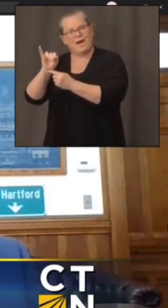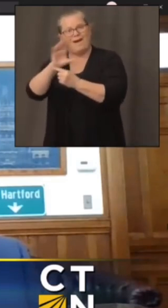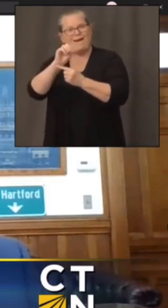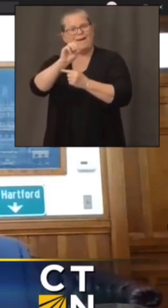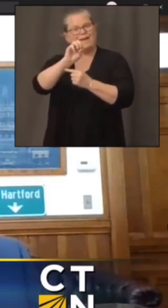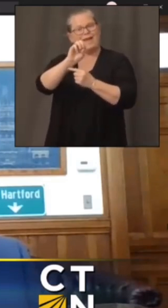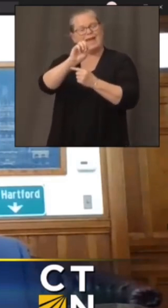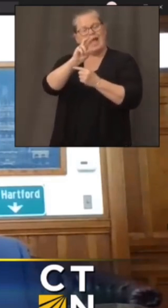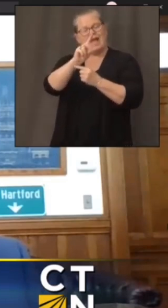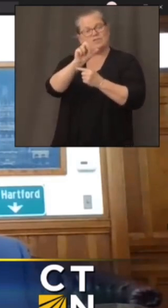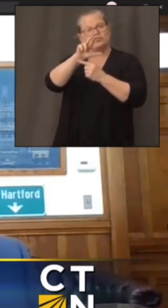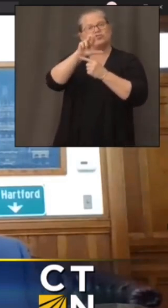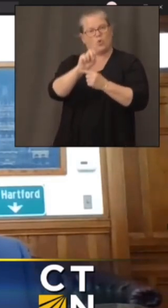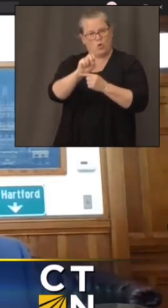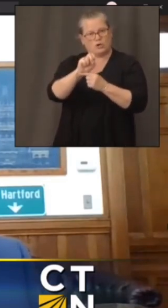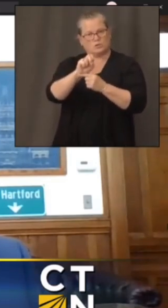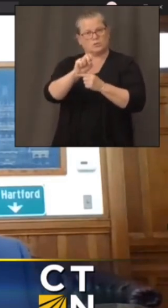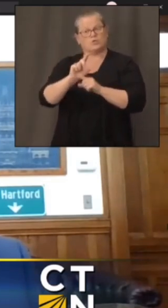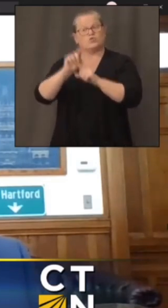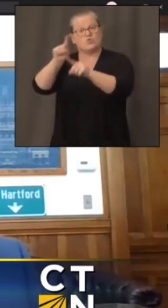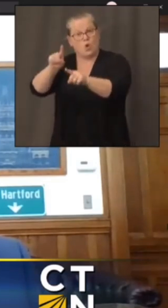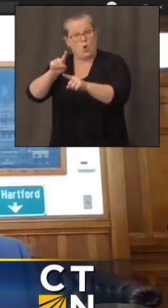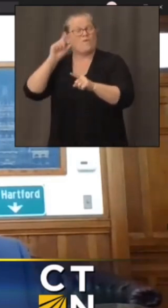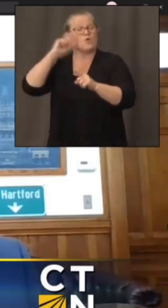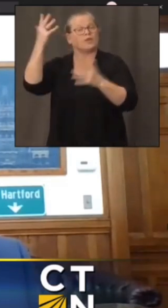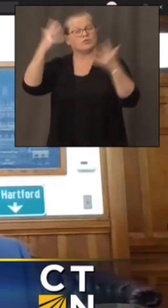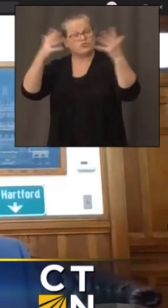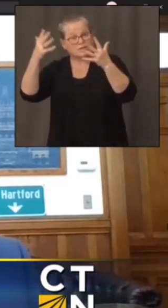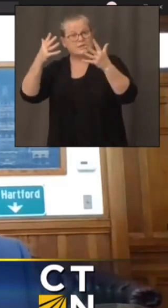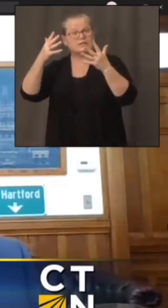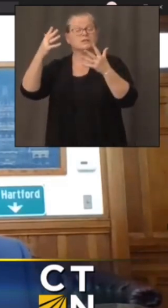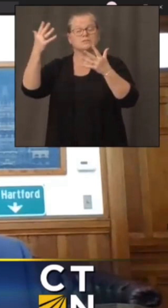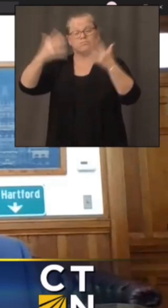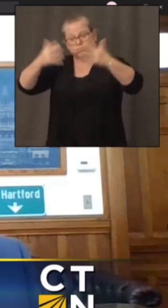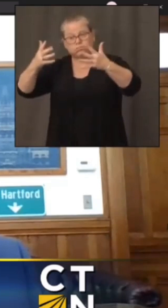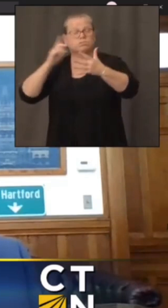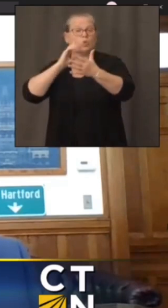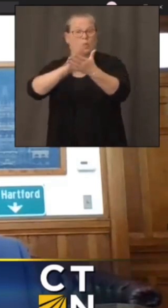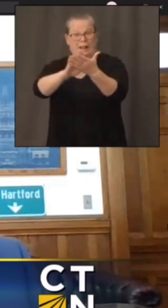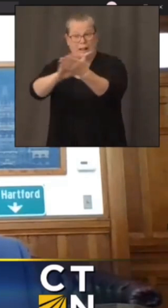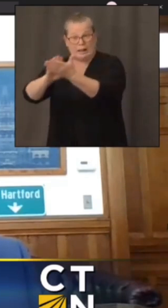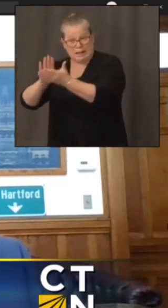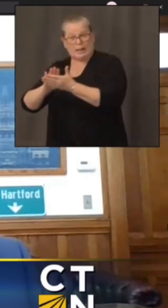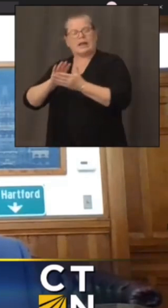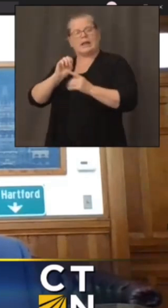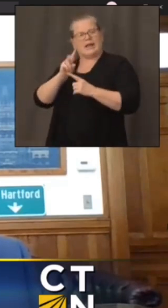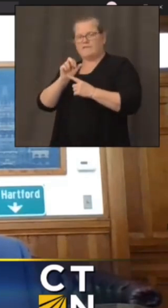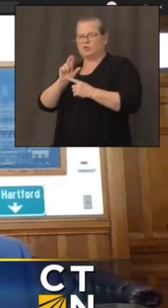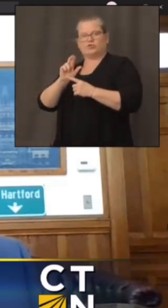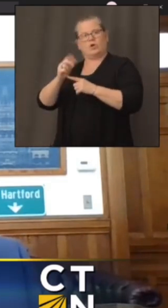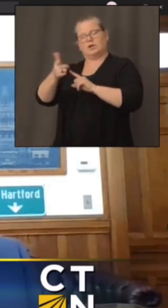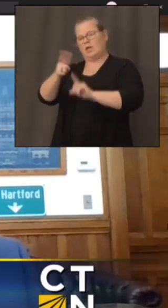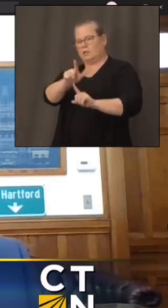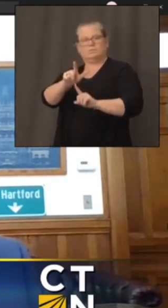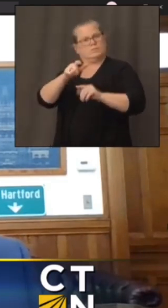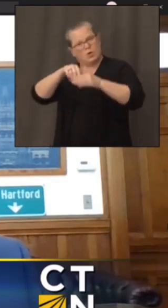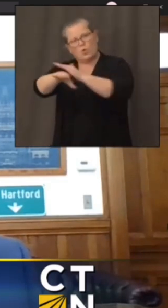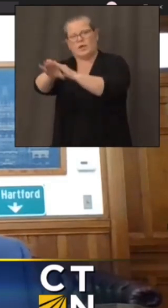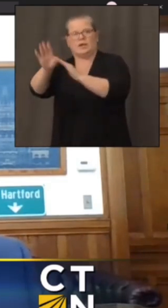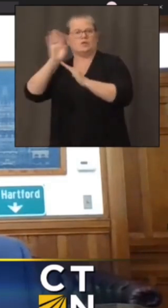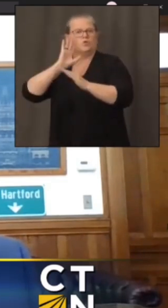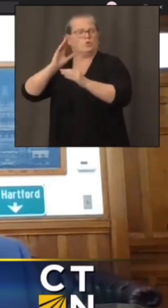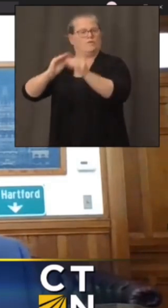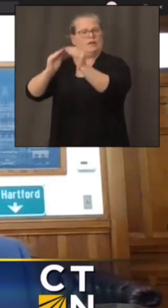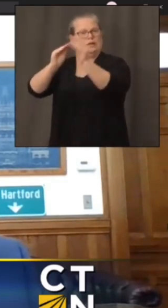safe priorities of various towns to be able to be accomplished. They are already starting. They're going to be going up